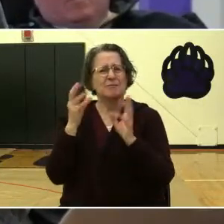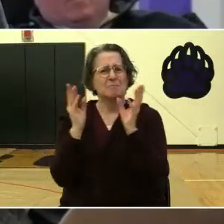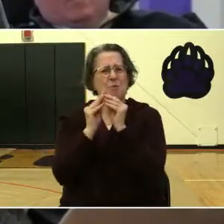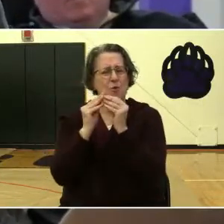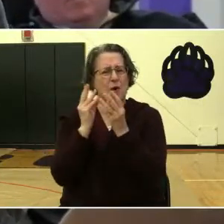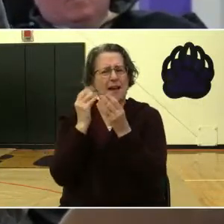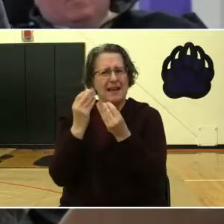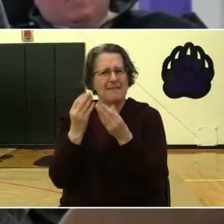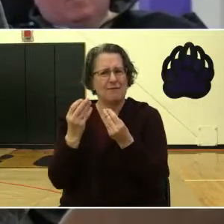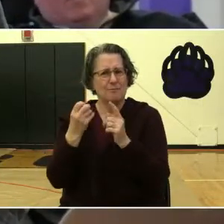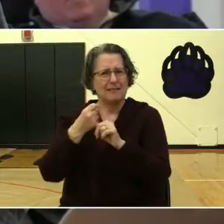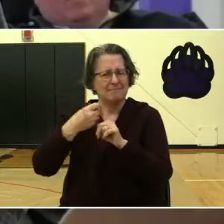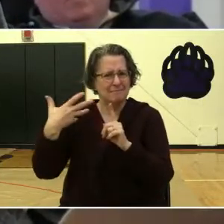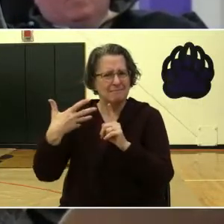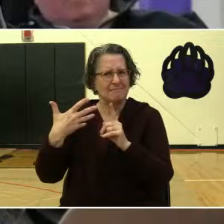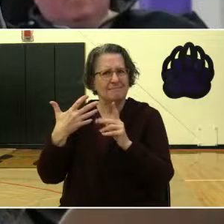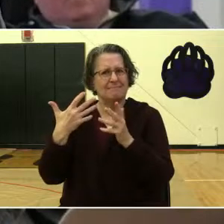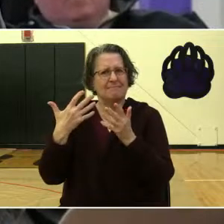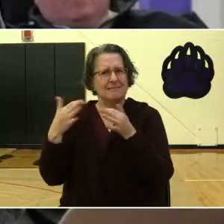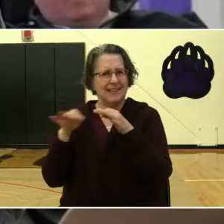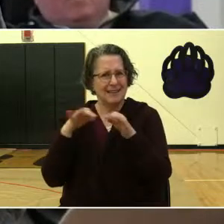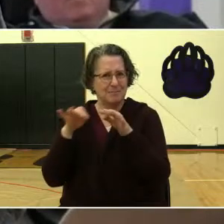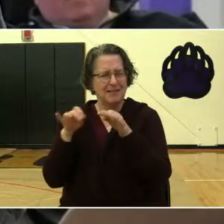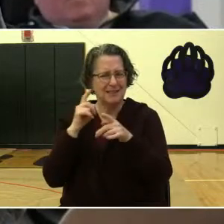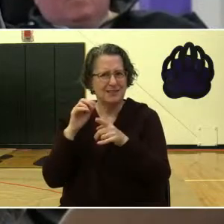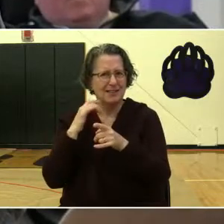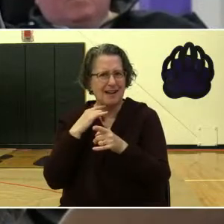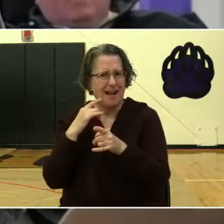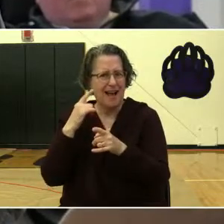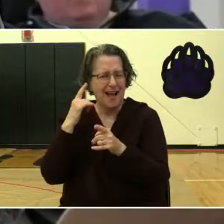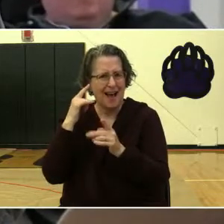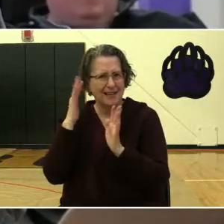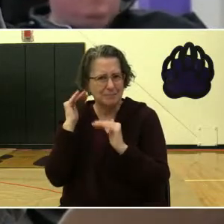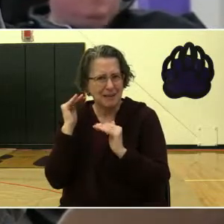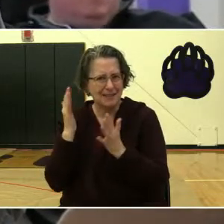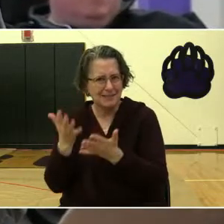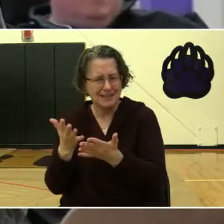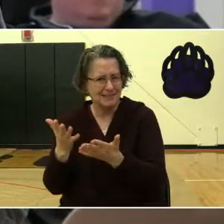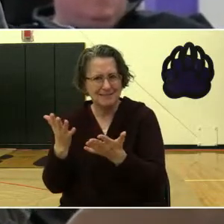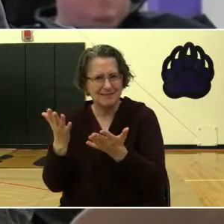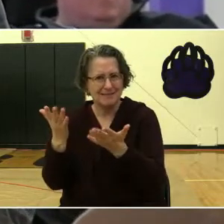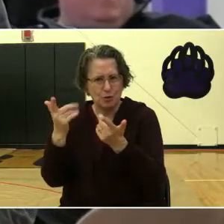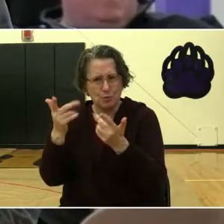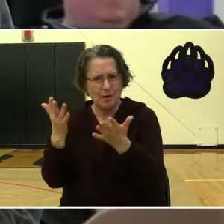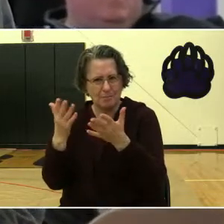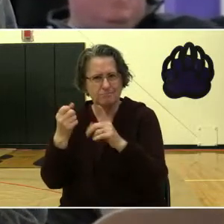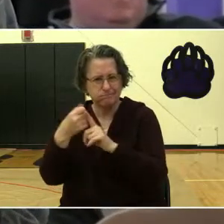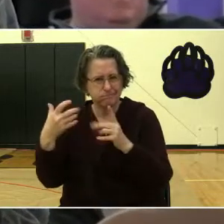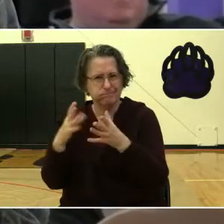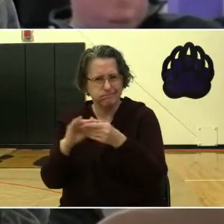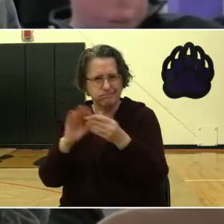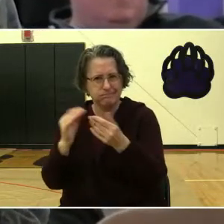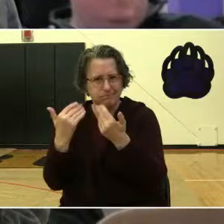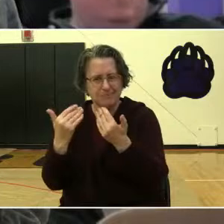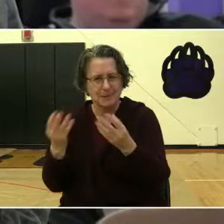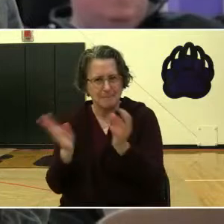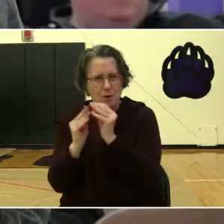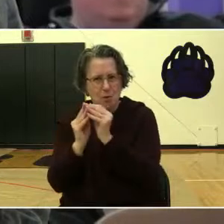order I was expecting a little bit more U so my understanding is that we are going